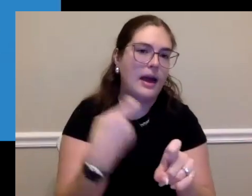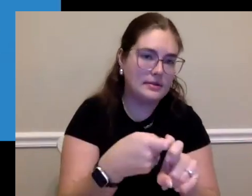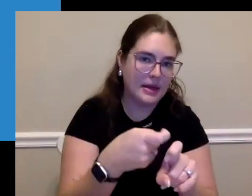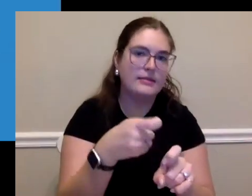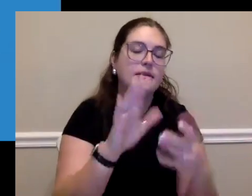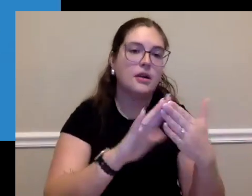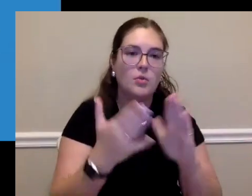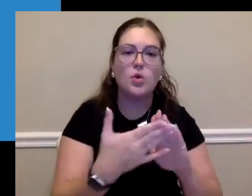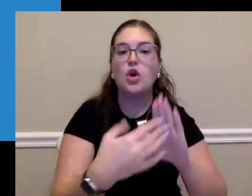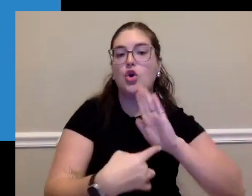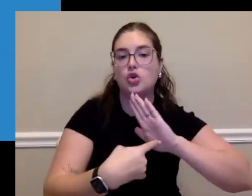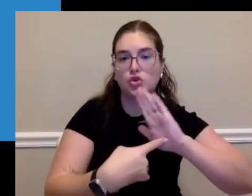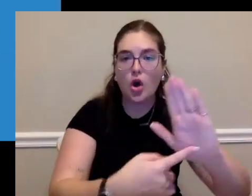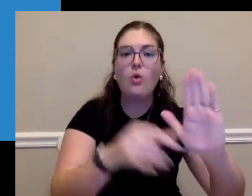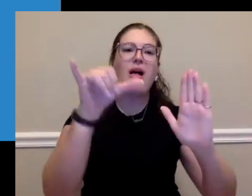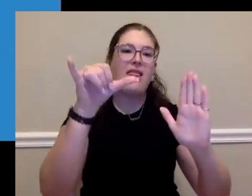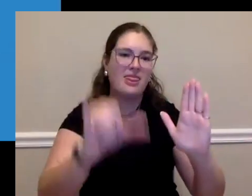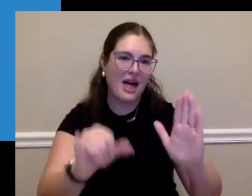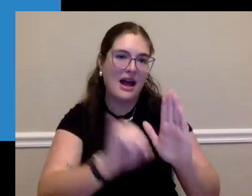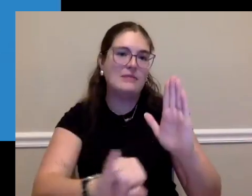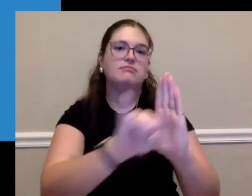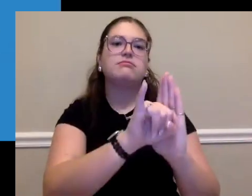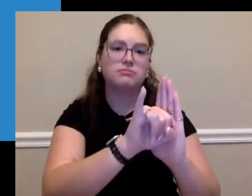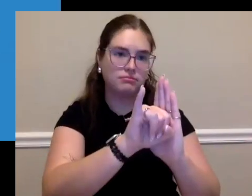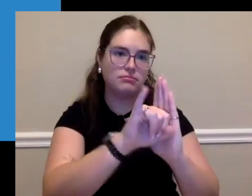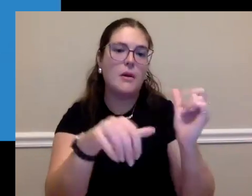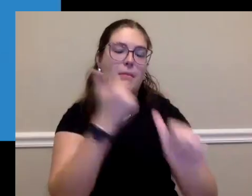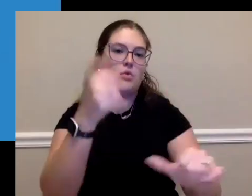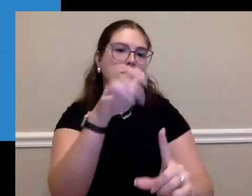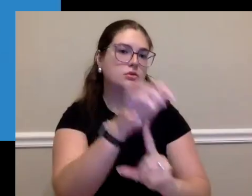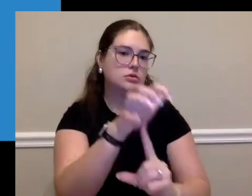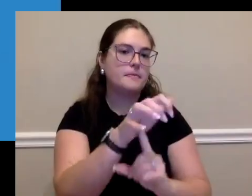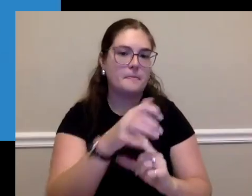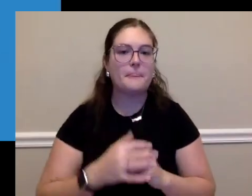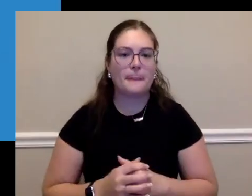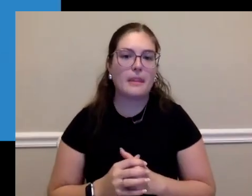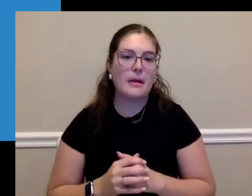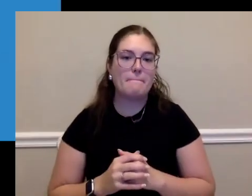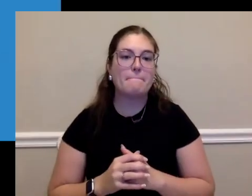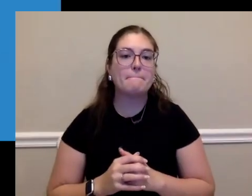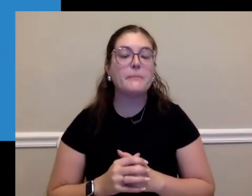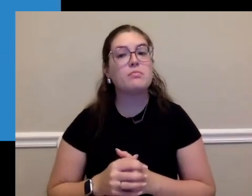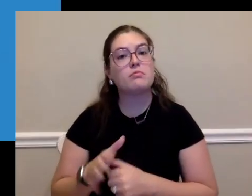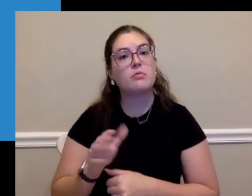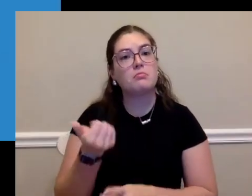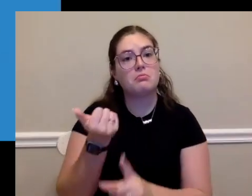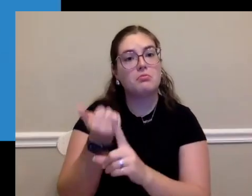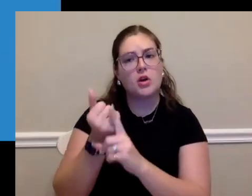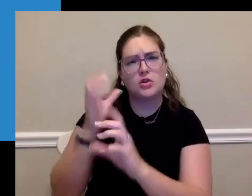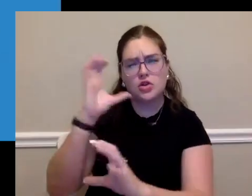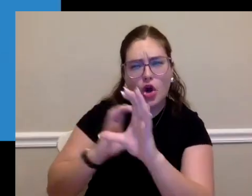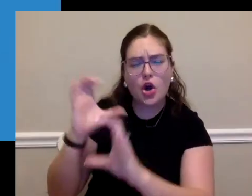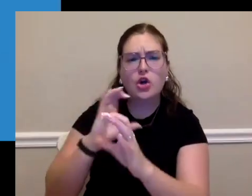US show that that is the term that is most preferred. So you can do some online searching. The